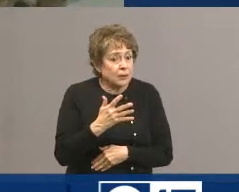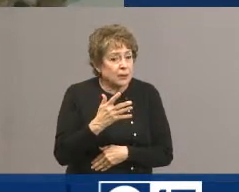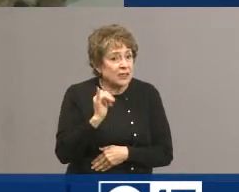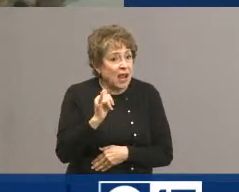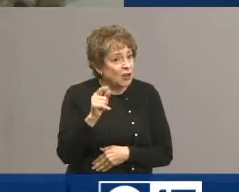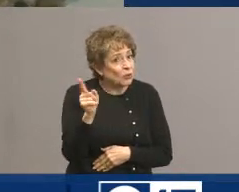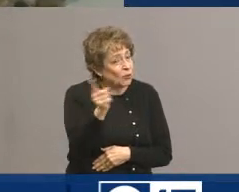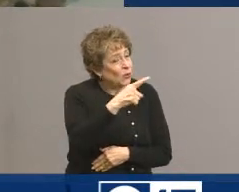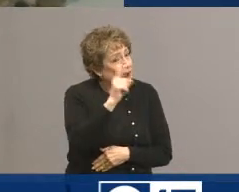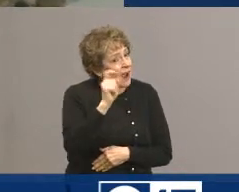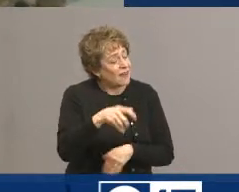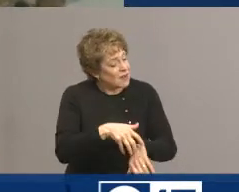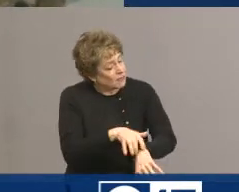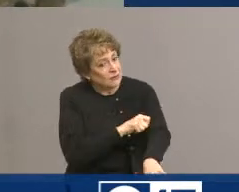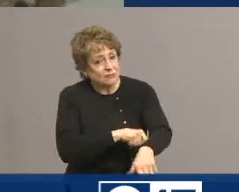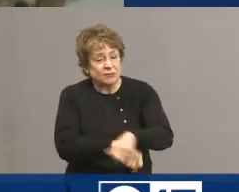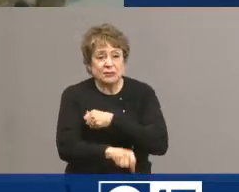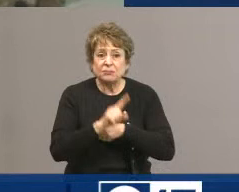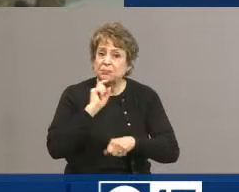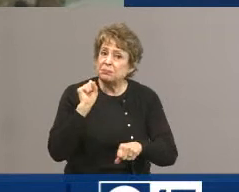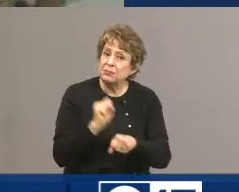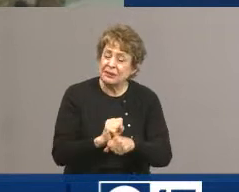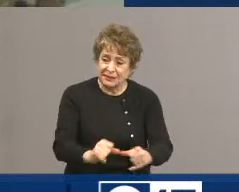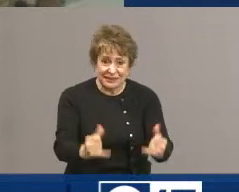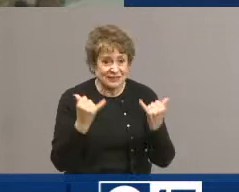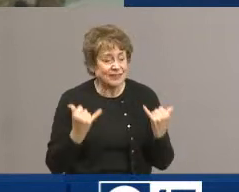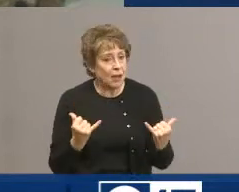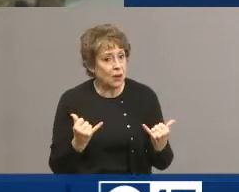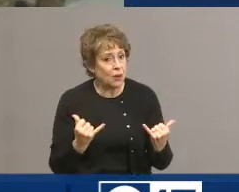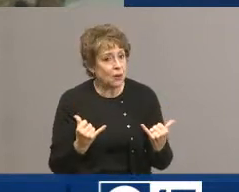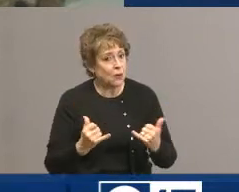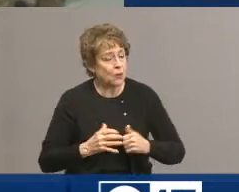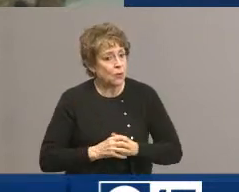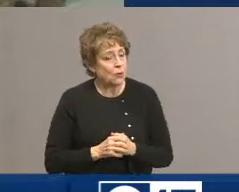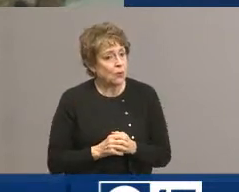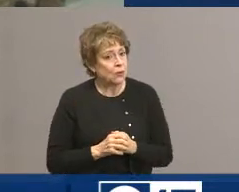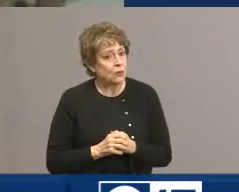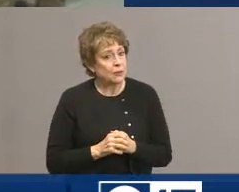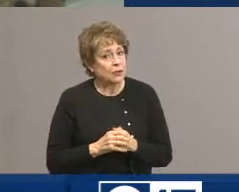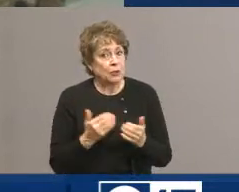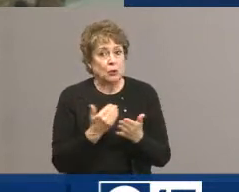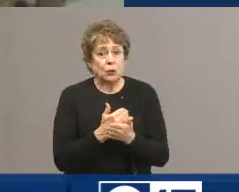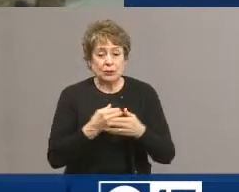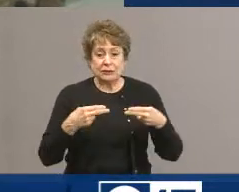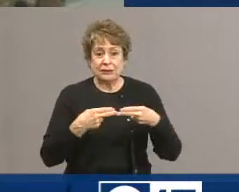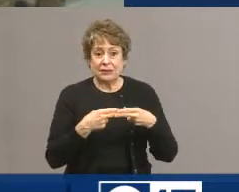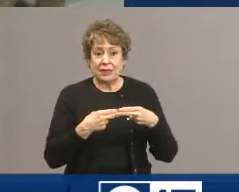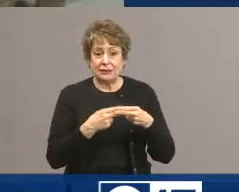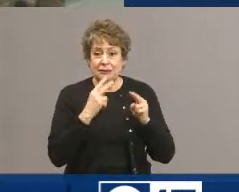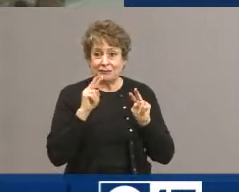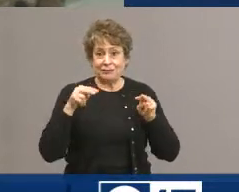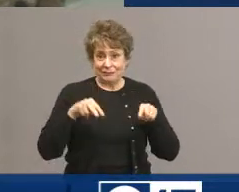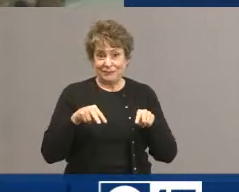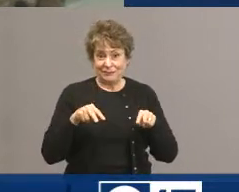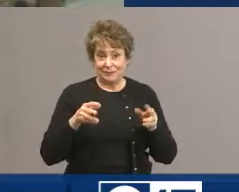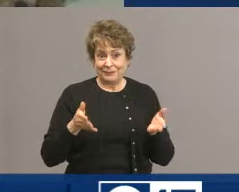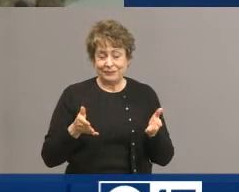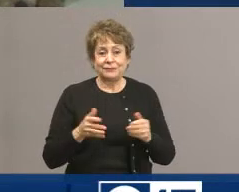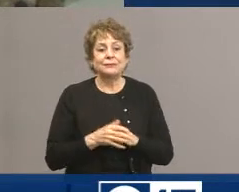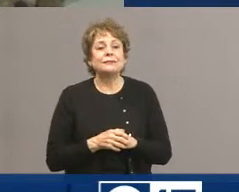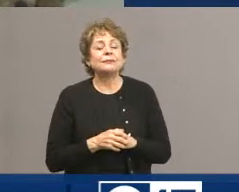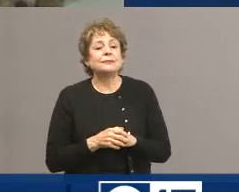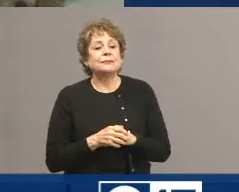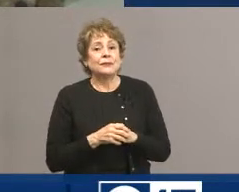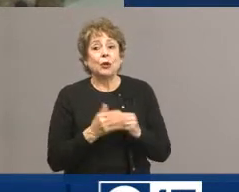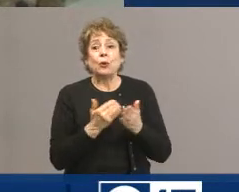This is new reported cases by day in the United States. You can see the steep spike, the flattening, and